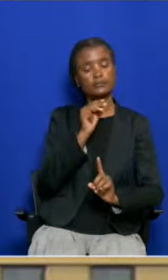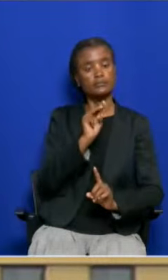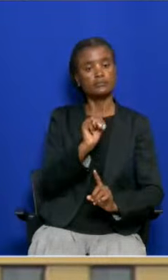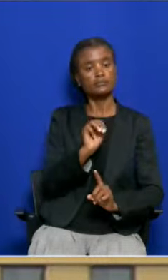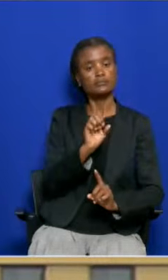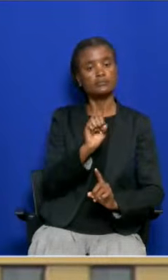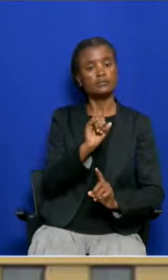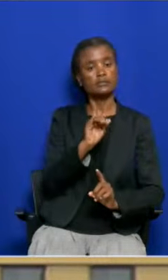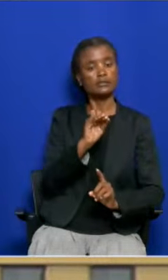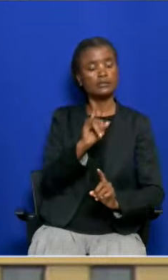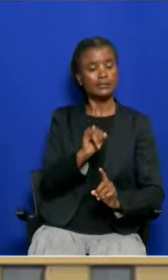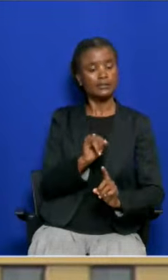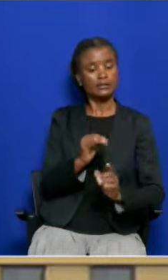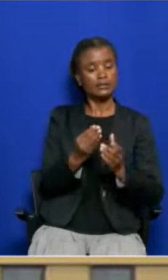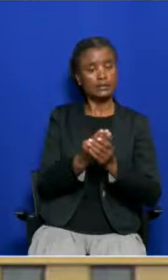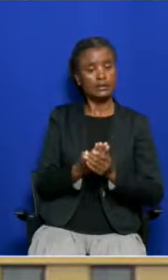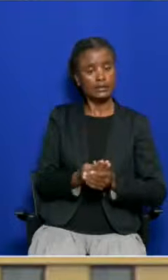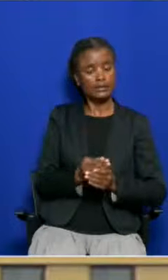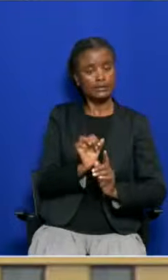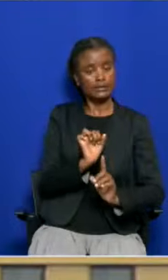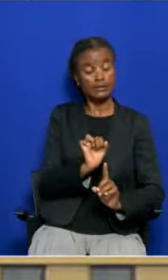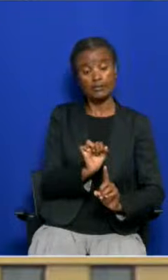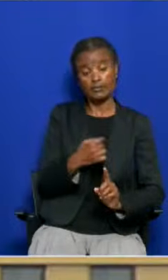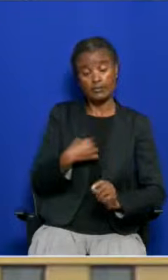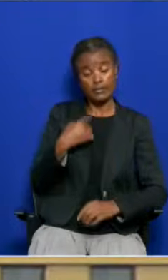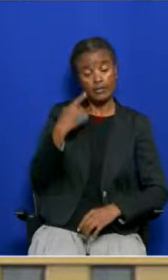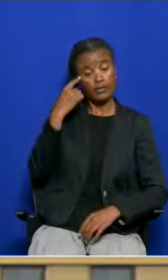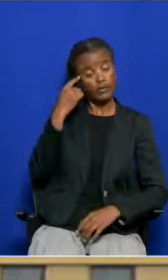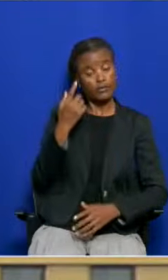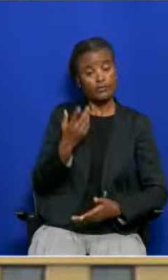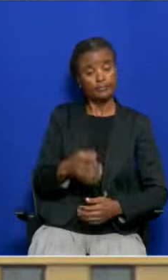cases. This is what I thought.